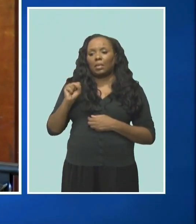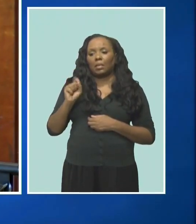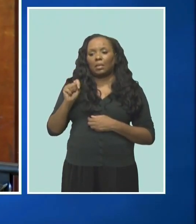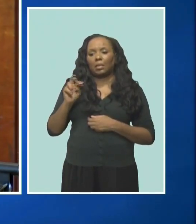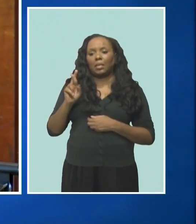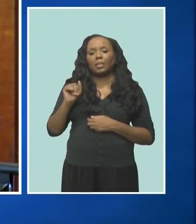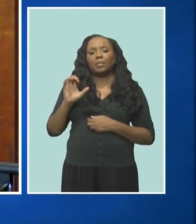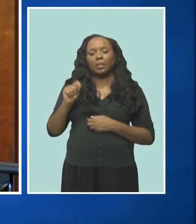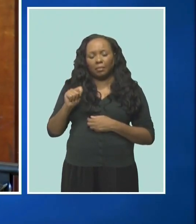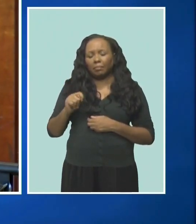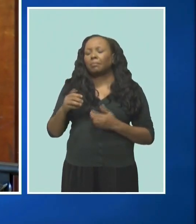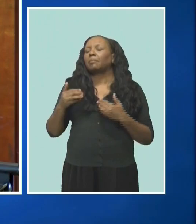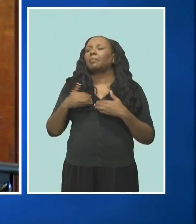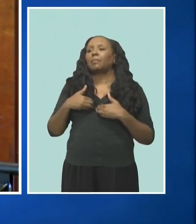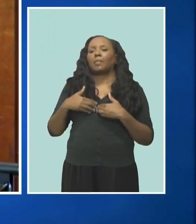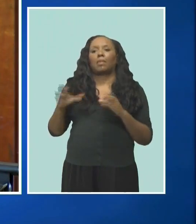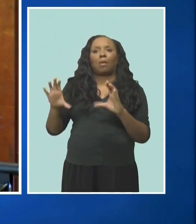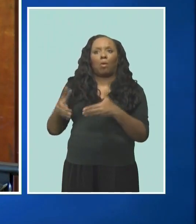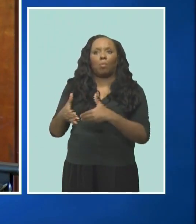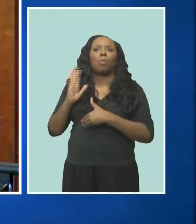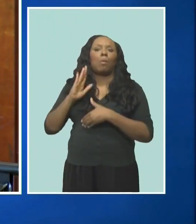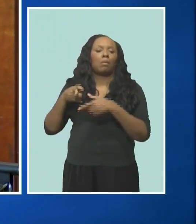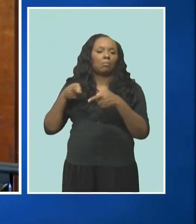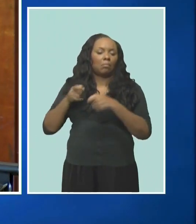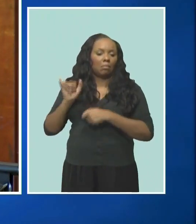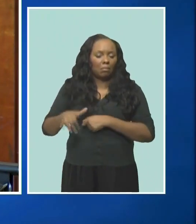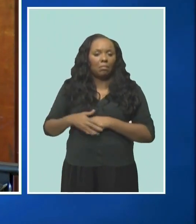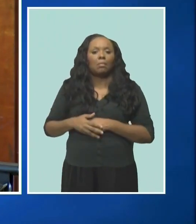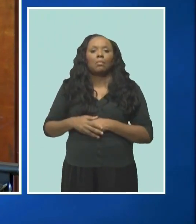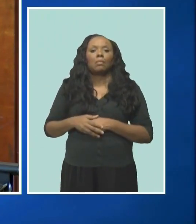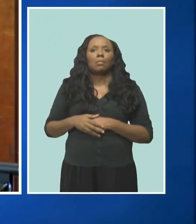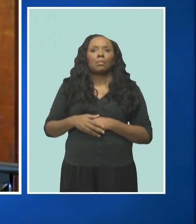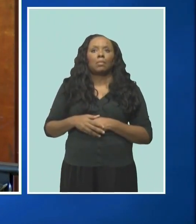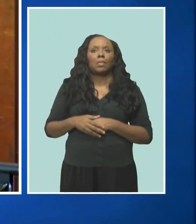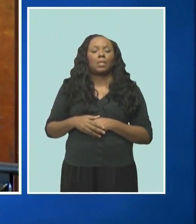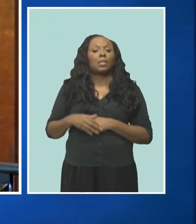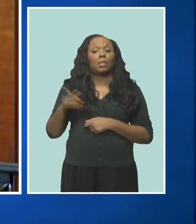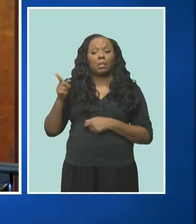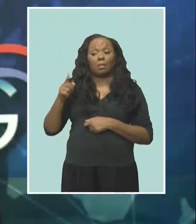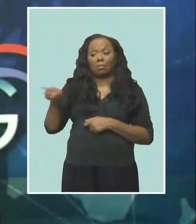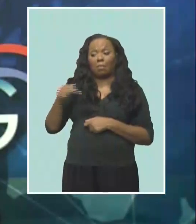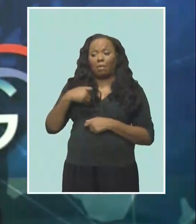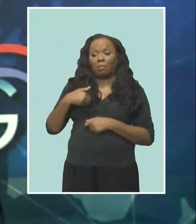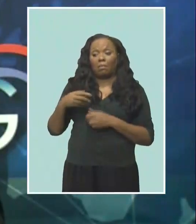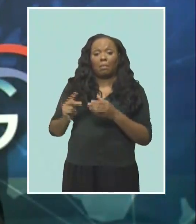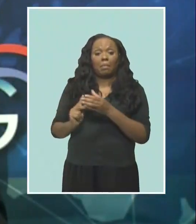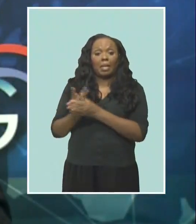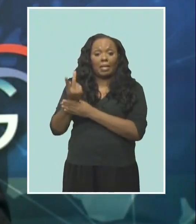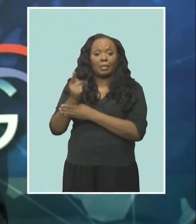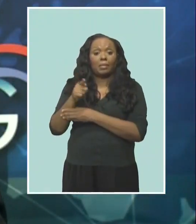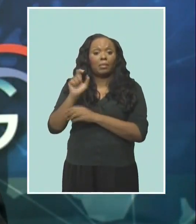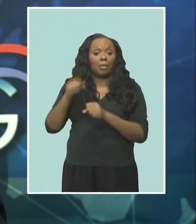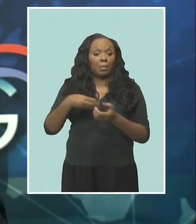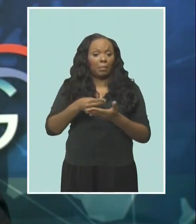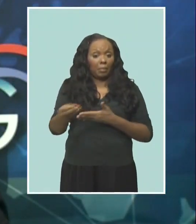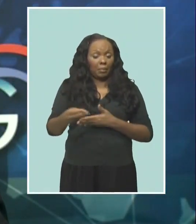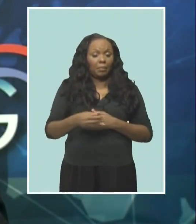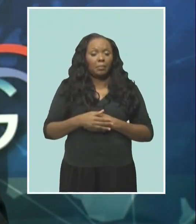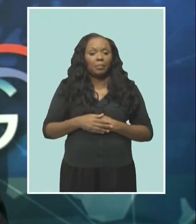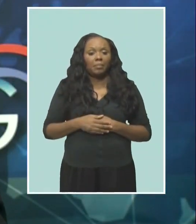support, and they also do plants that you are able to purchase. Minister Ware